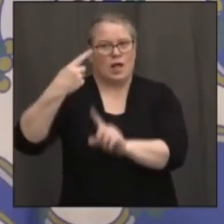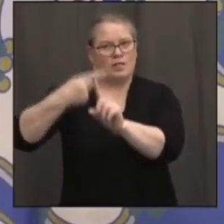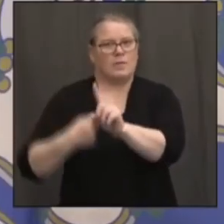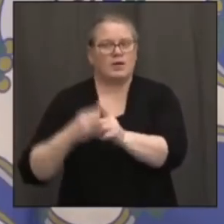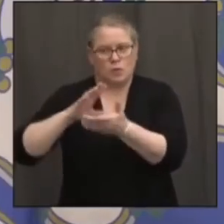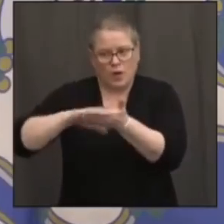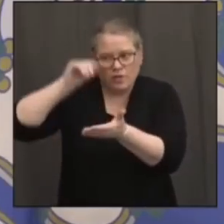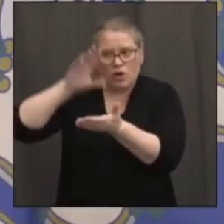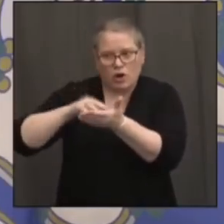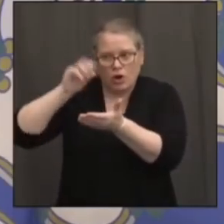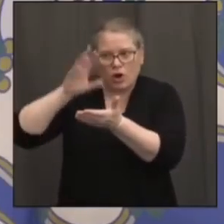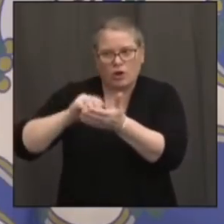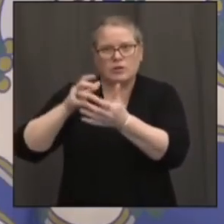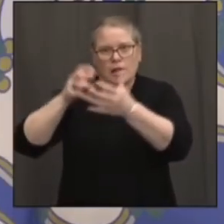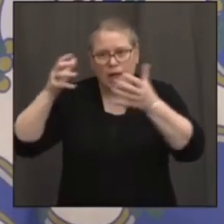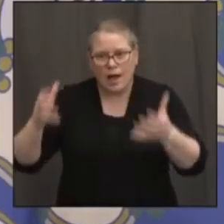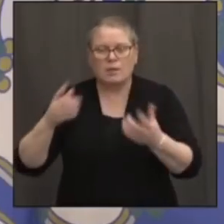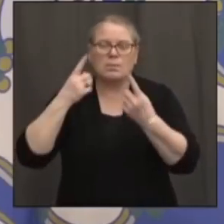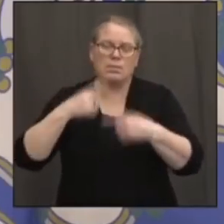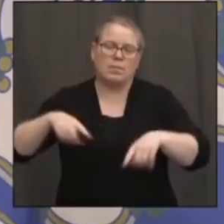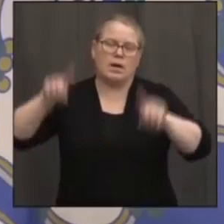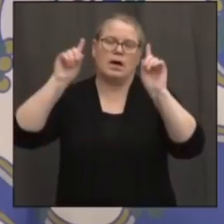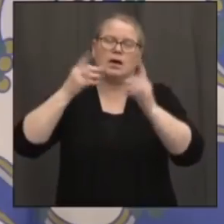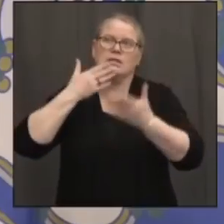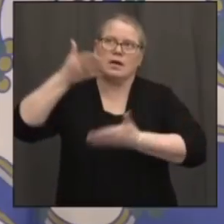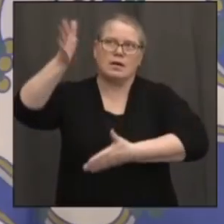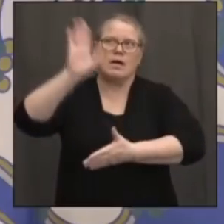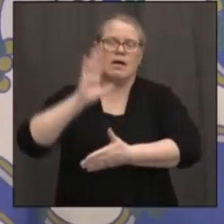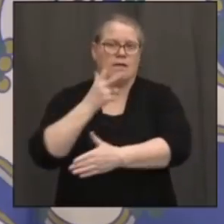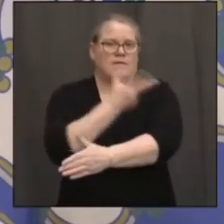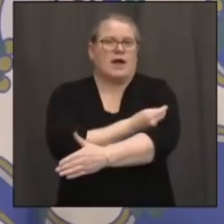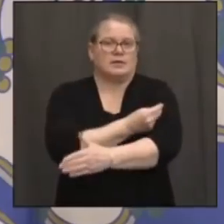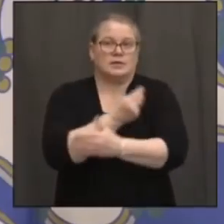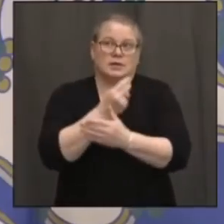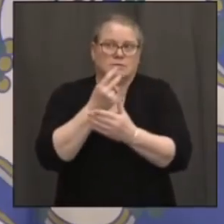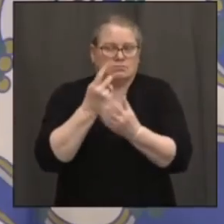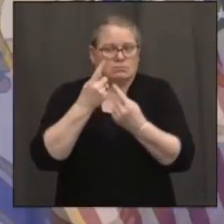got a vaccine that's working, and it is making a difference.